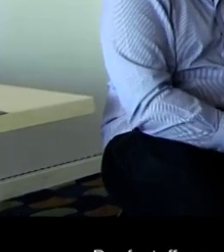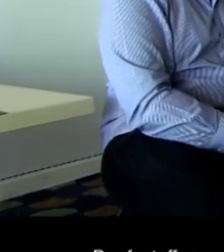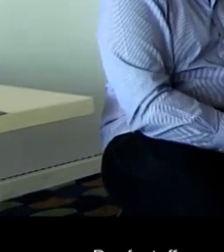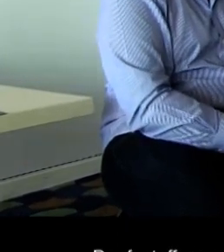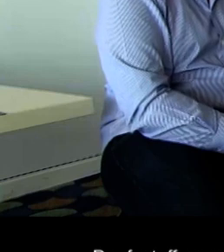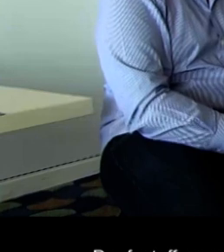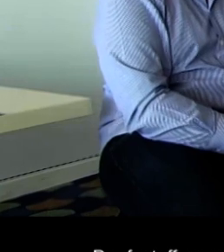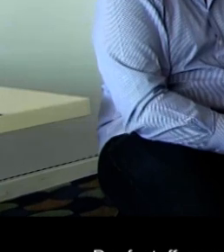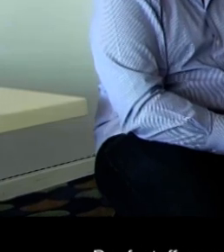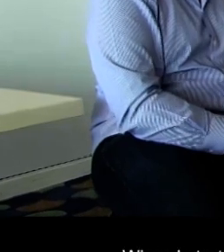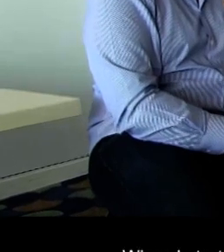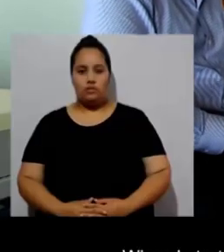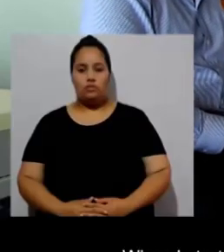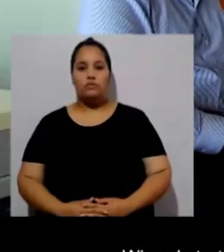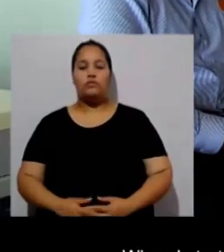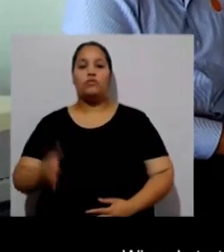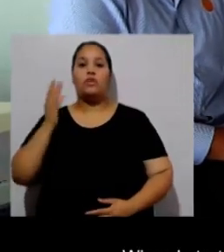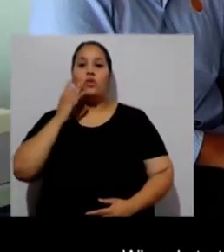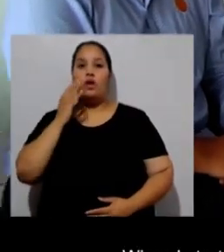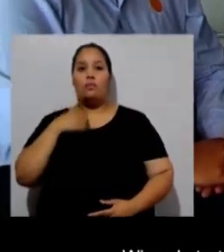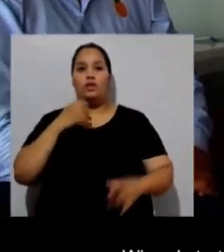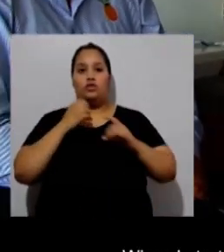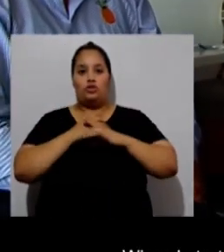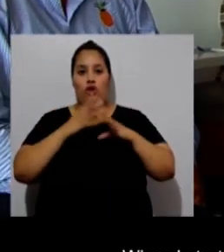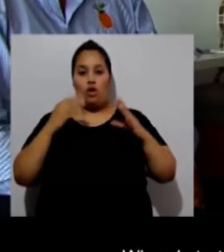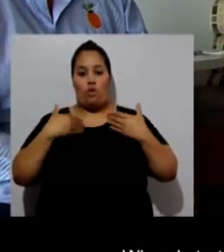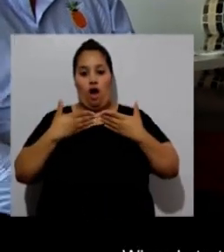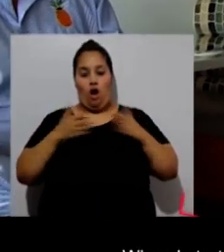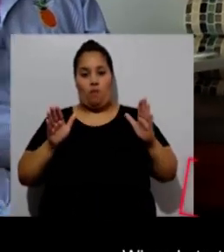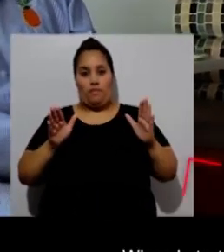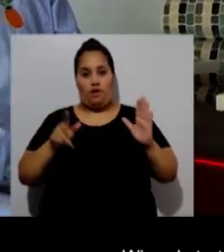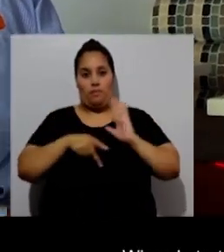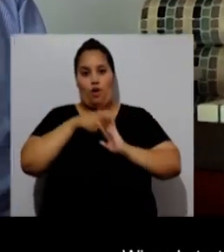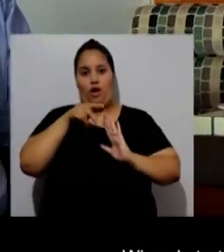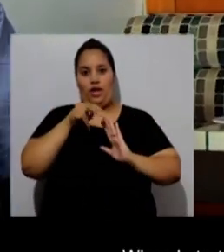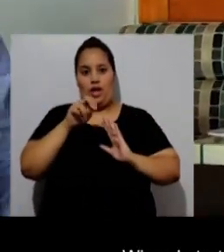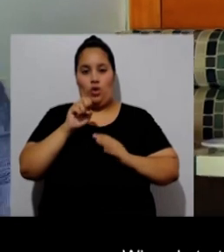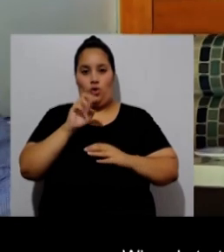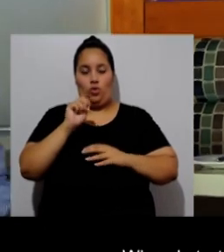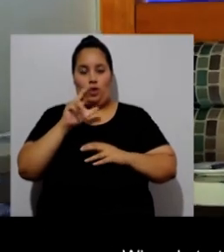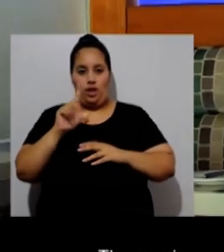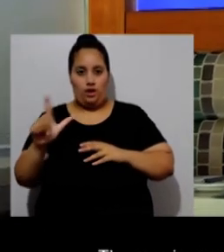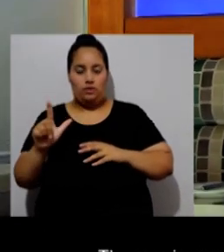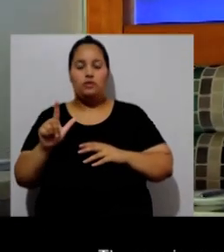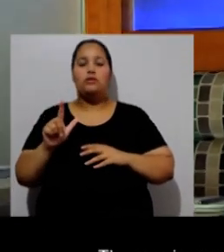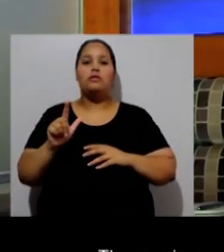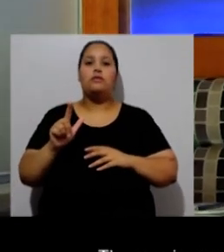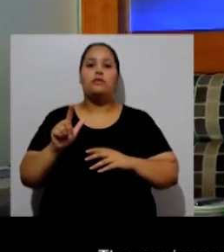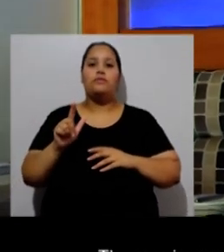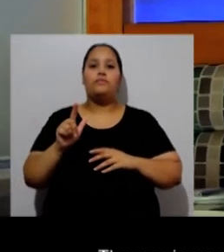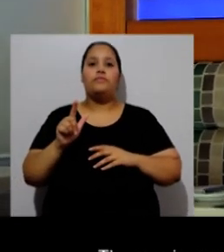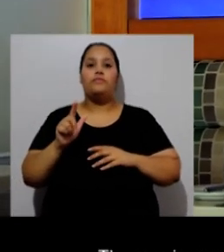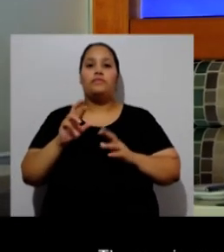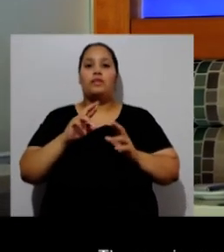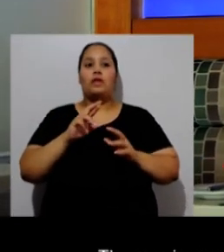specifically in the interview process? When I started, and we opened Park in Newlands, the requirements